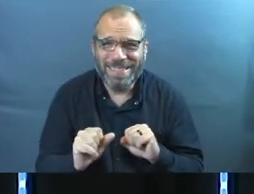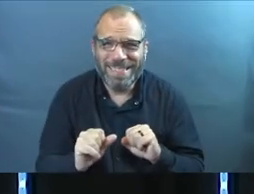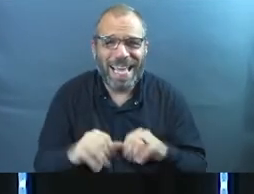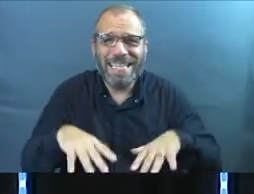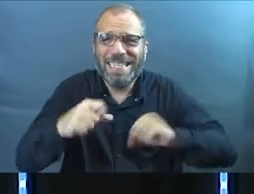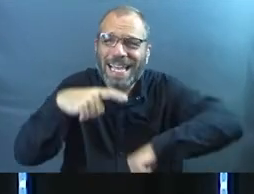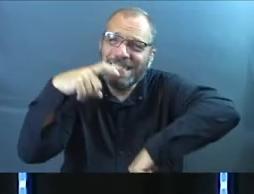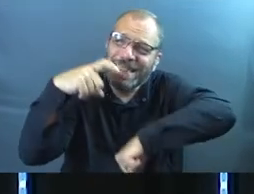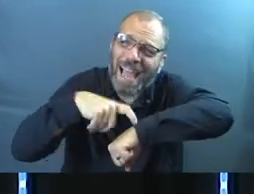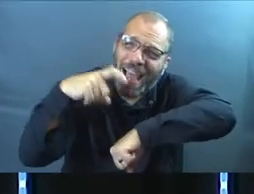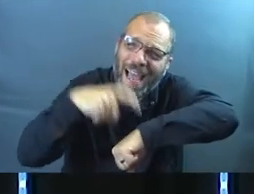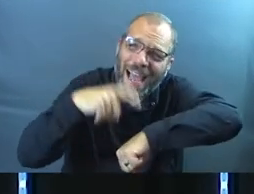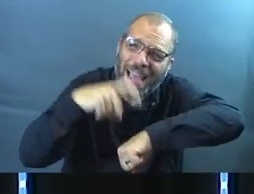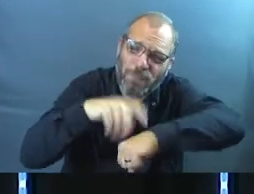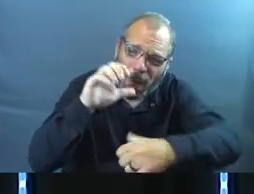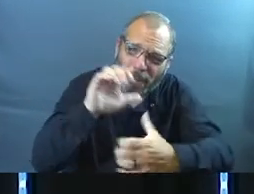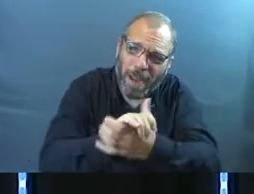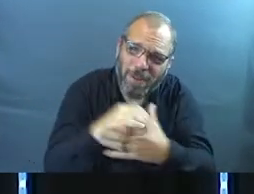It takes time.